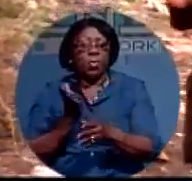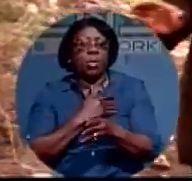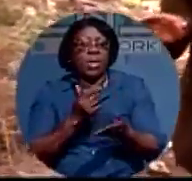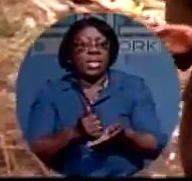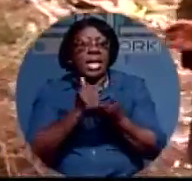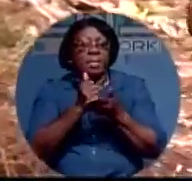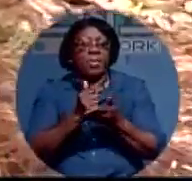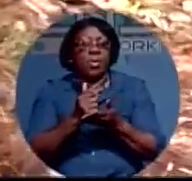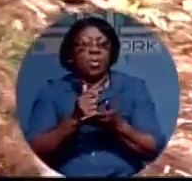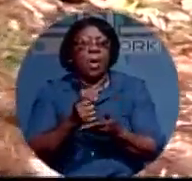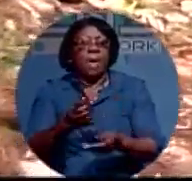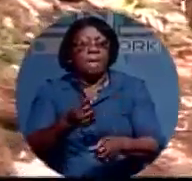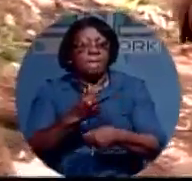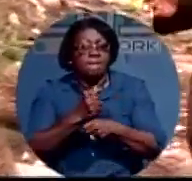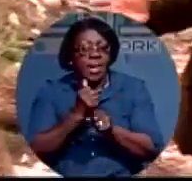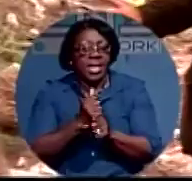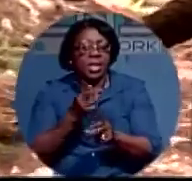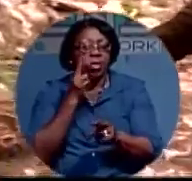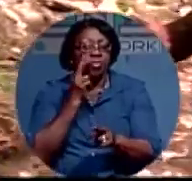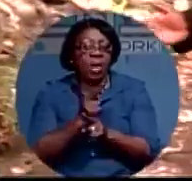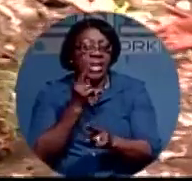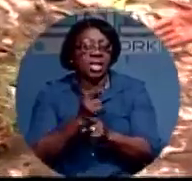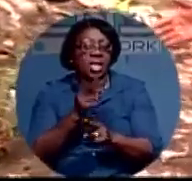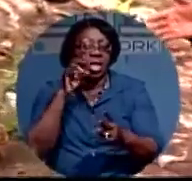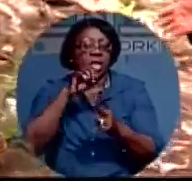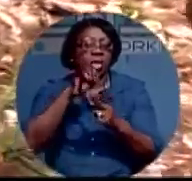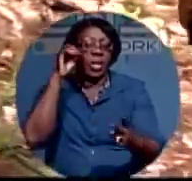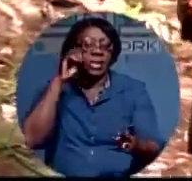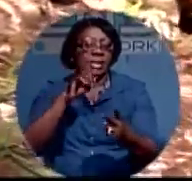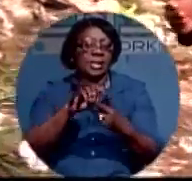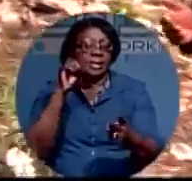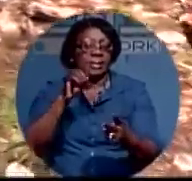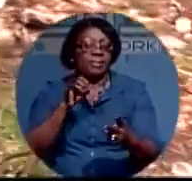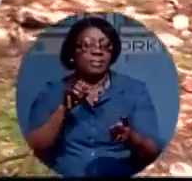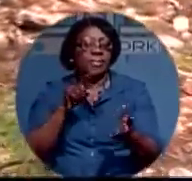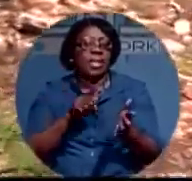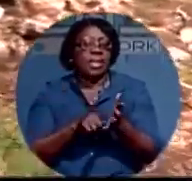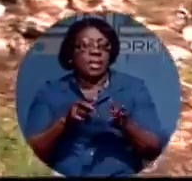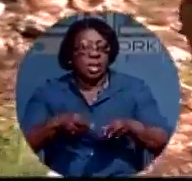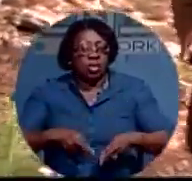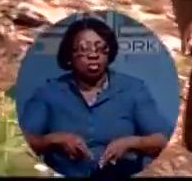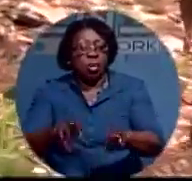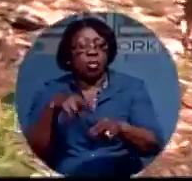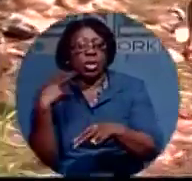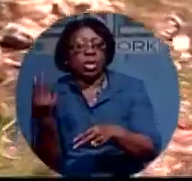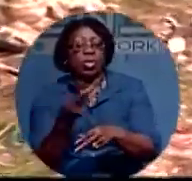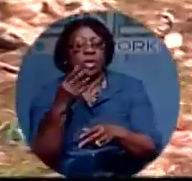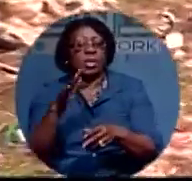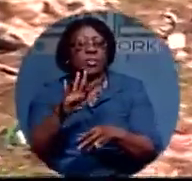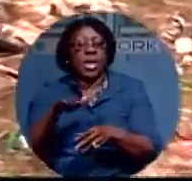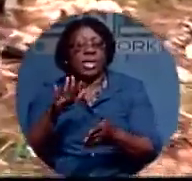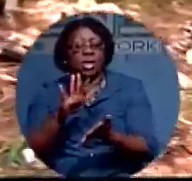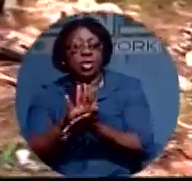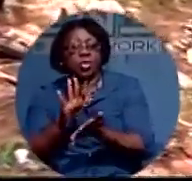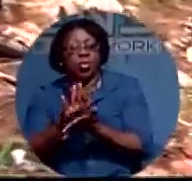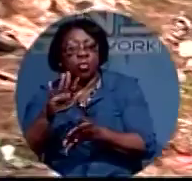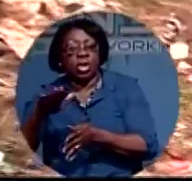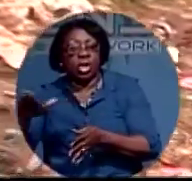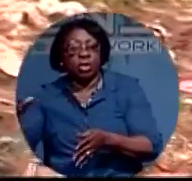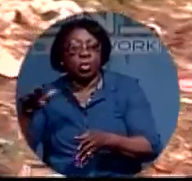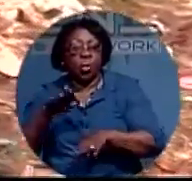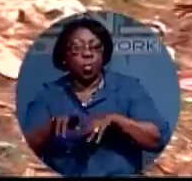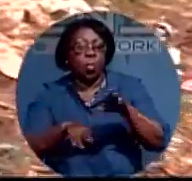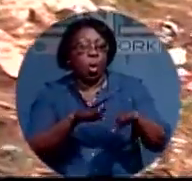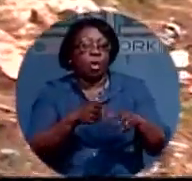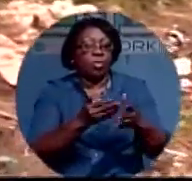connects South Beach with Jasmine Gardens. It's frequented by school kids moving to and fro. Now head of the Urban Renewal Program, Superintendent Stephen